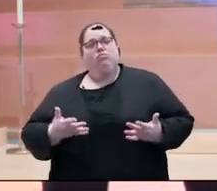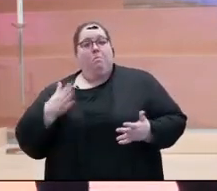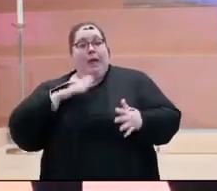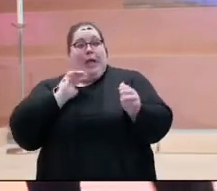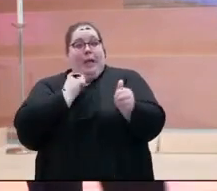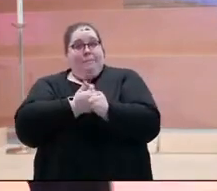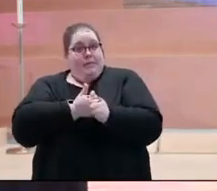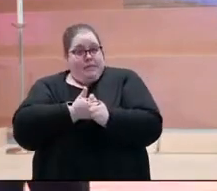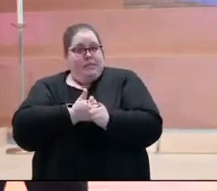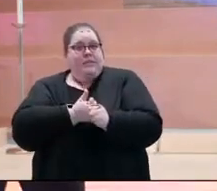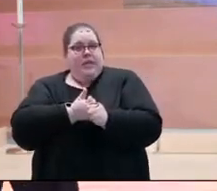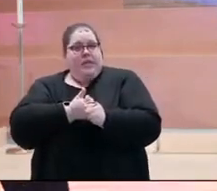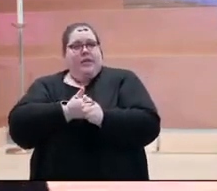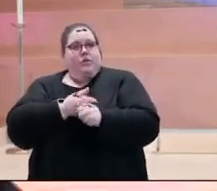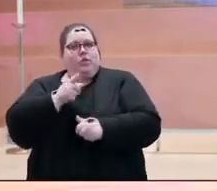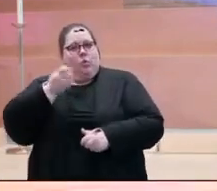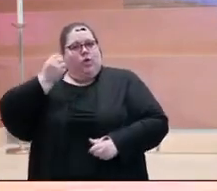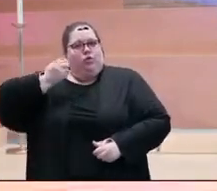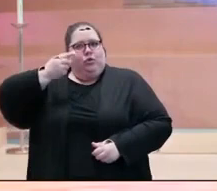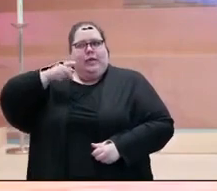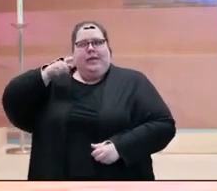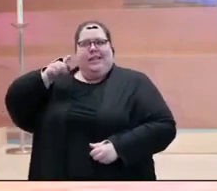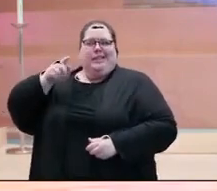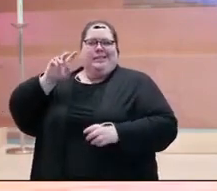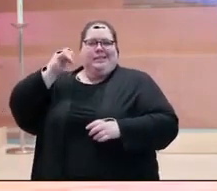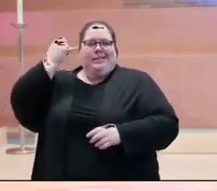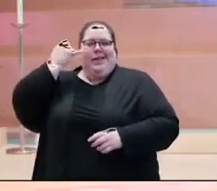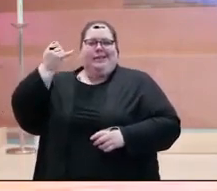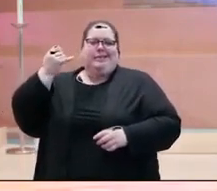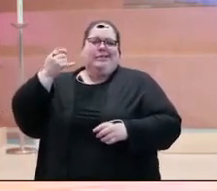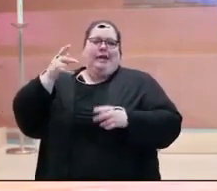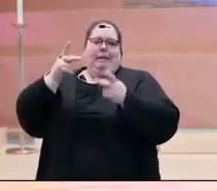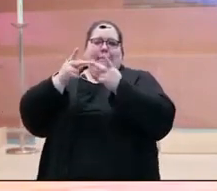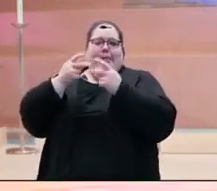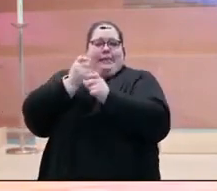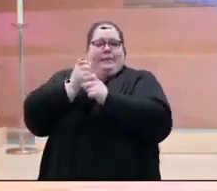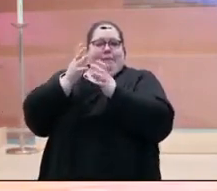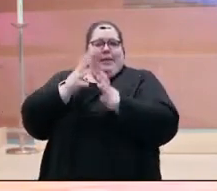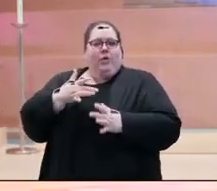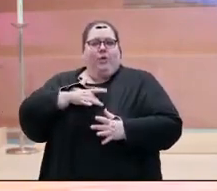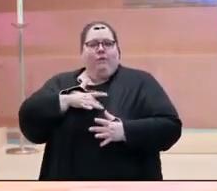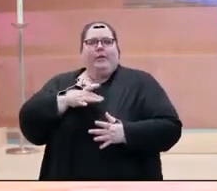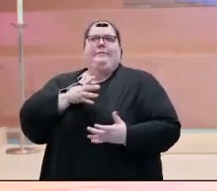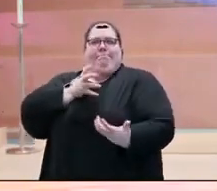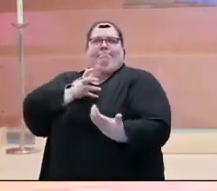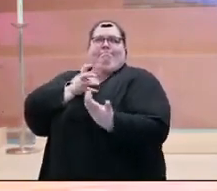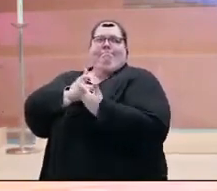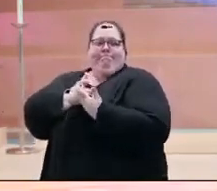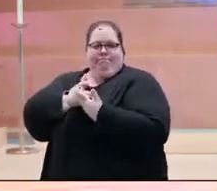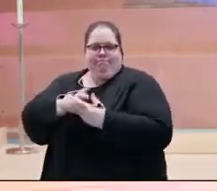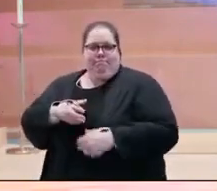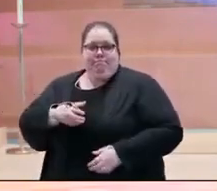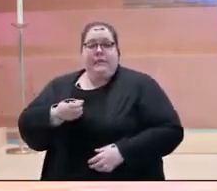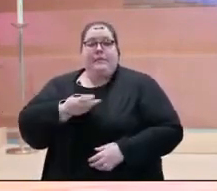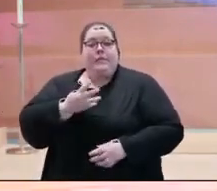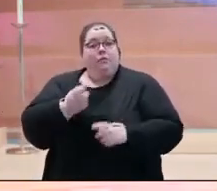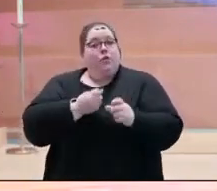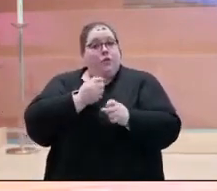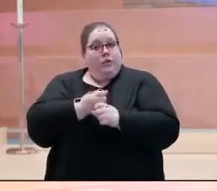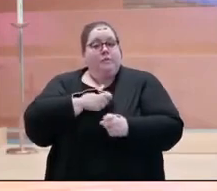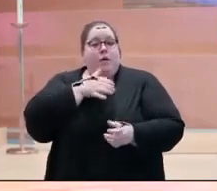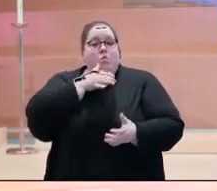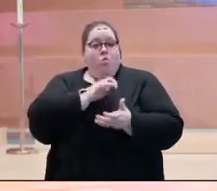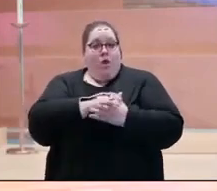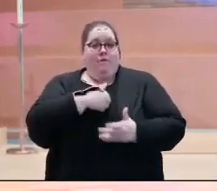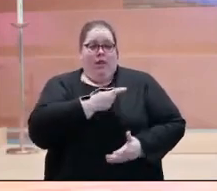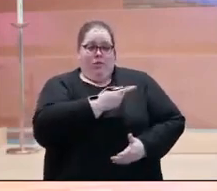this Placemakers idea really resonates with us. See, for a number of years, my wife and I, we were preparing to